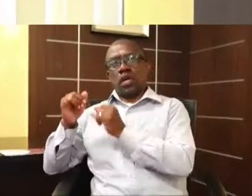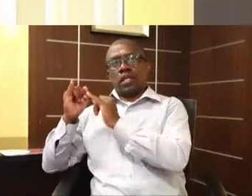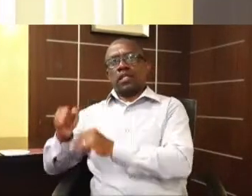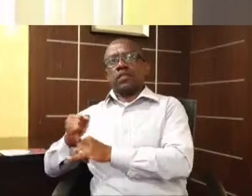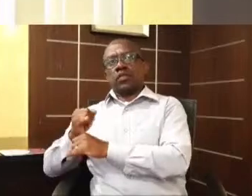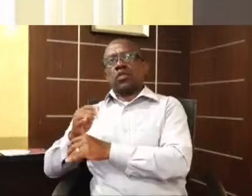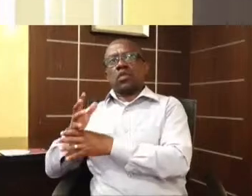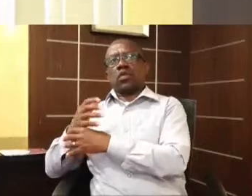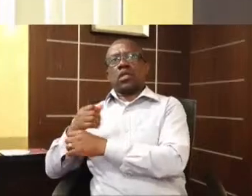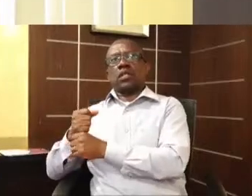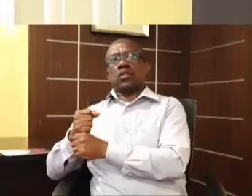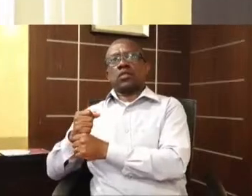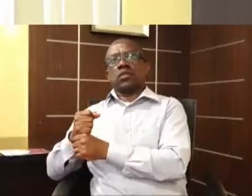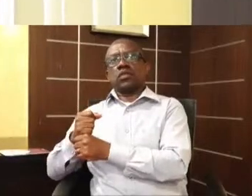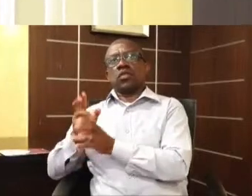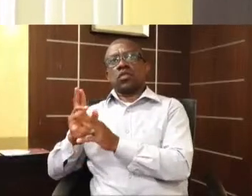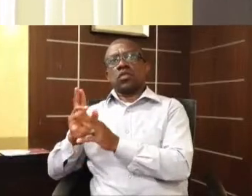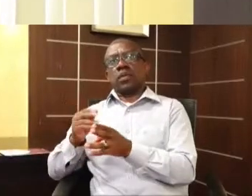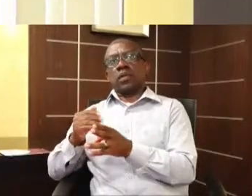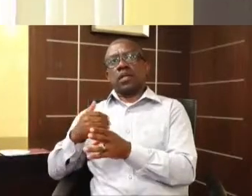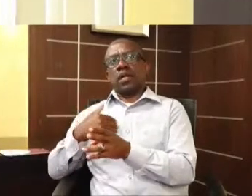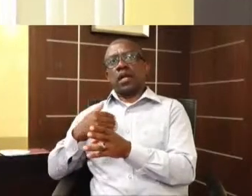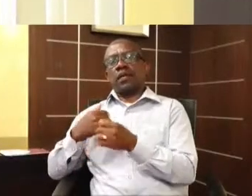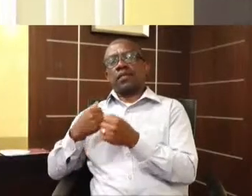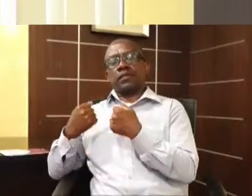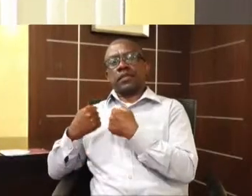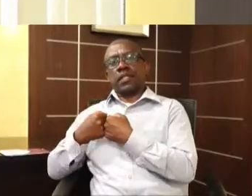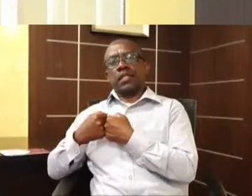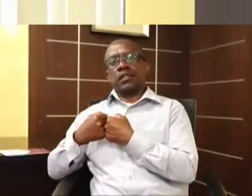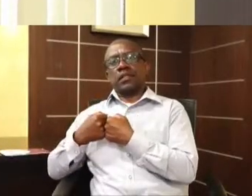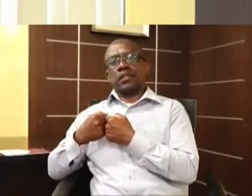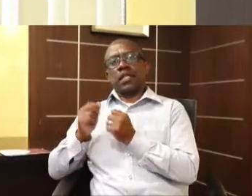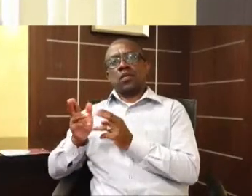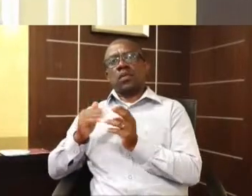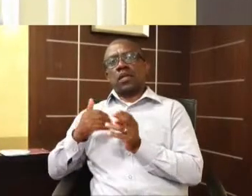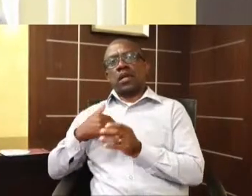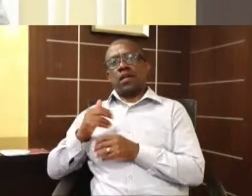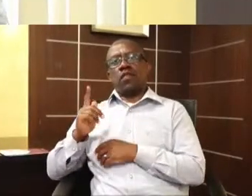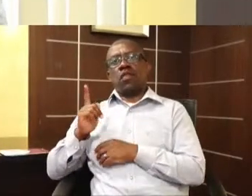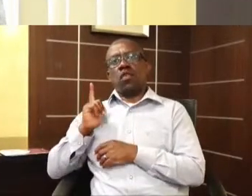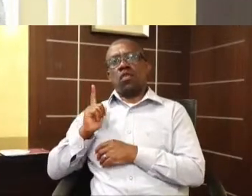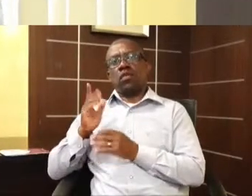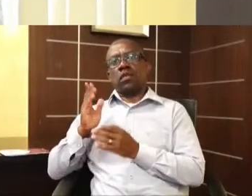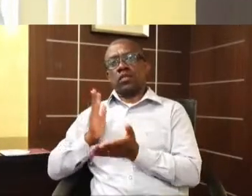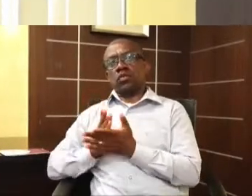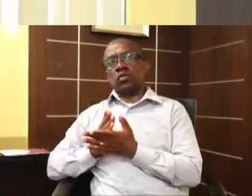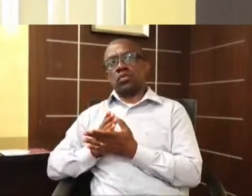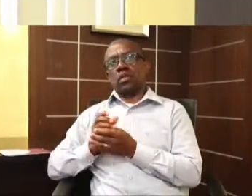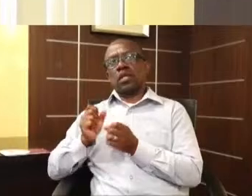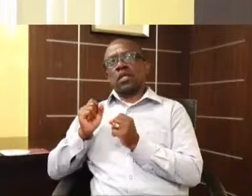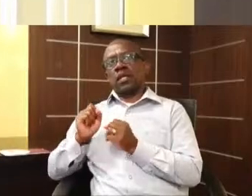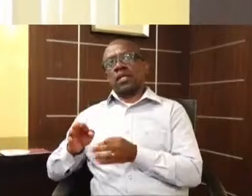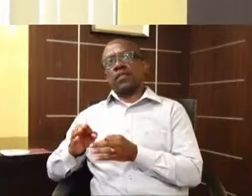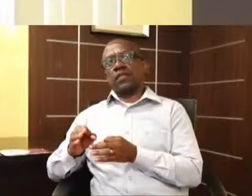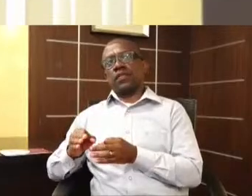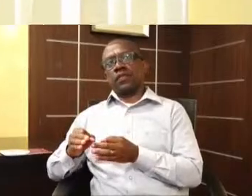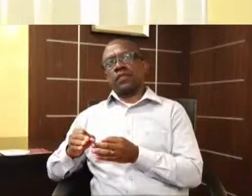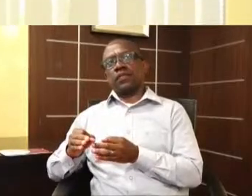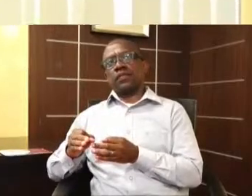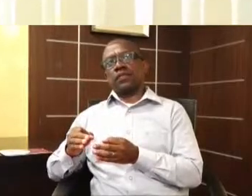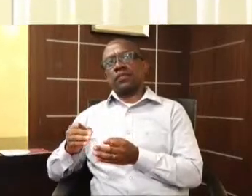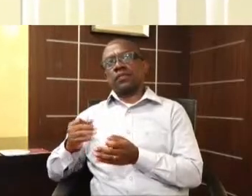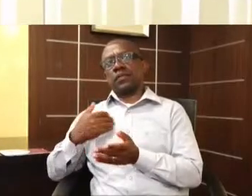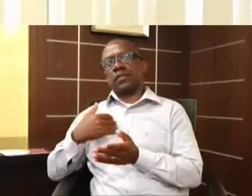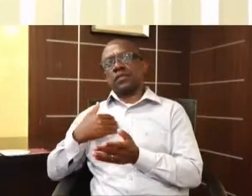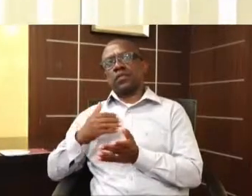And that also brings us to a regulatory request that if, just the same way, you see what has been